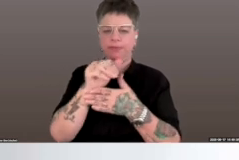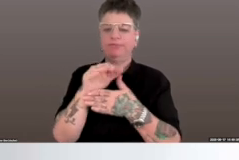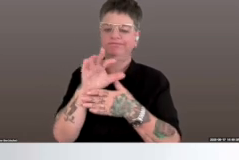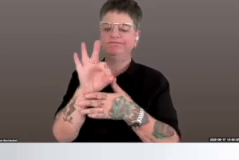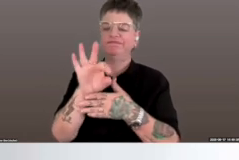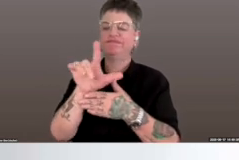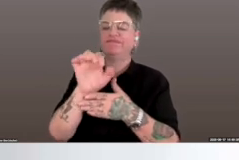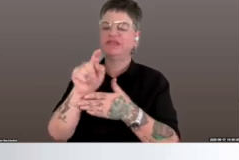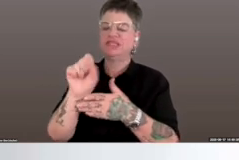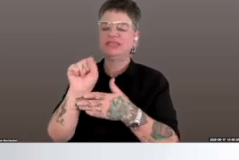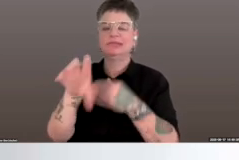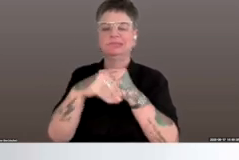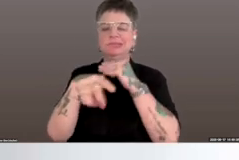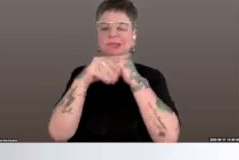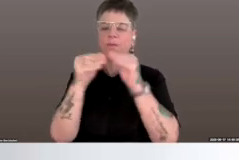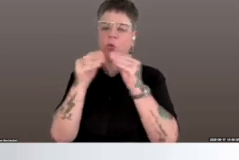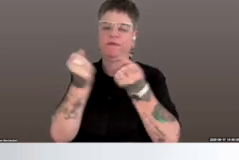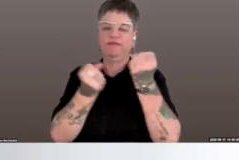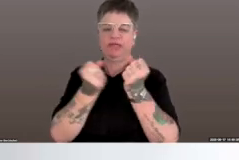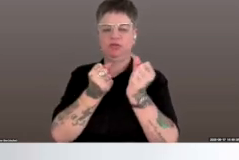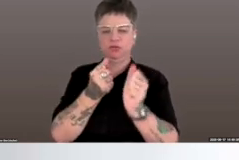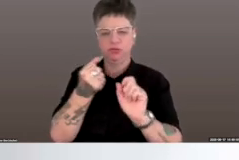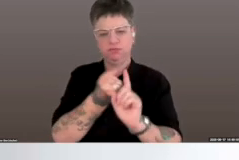vehicles to their fleets. Next slide.